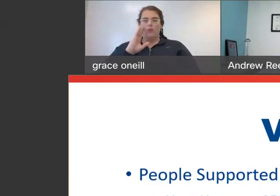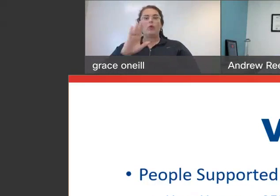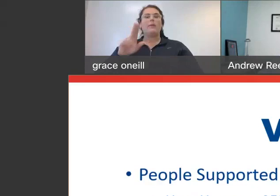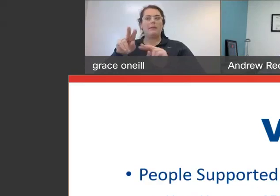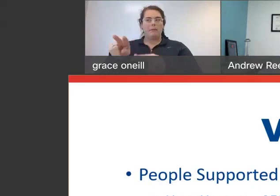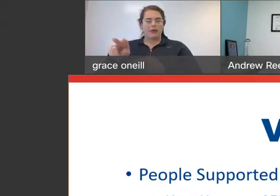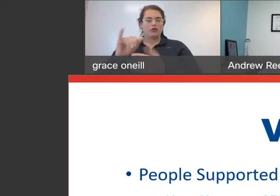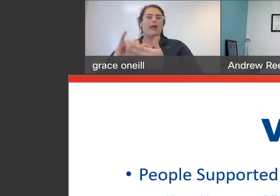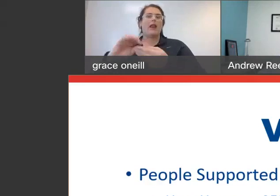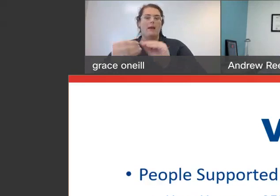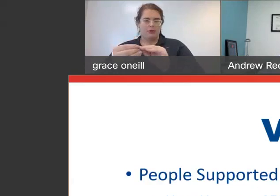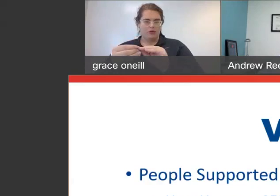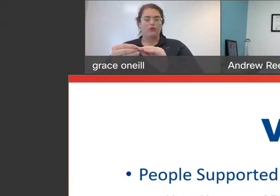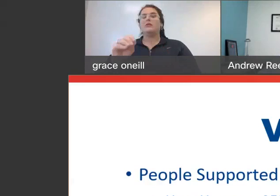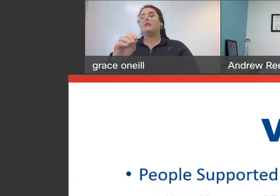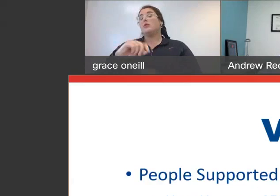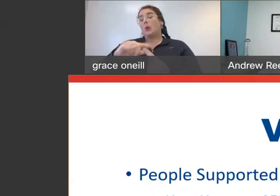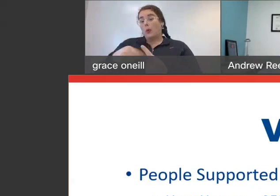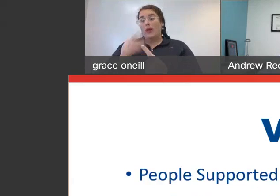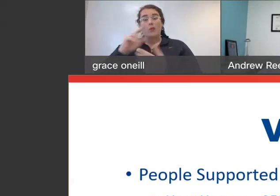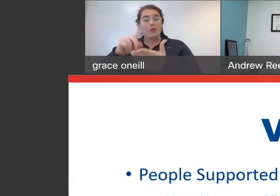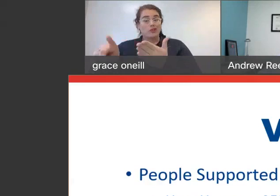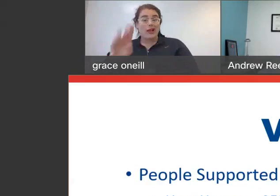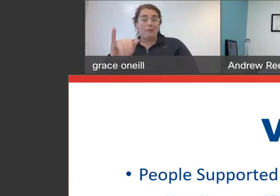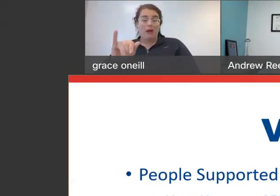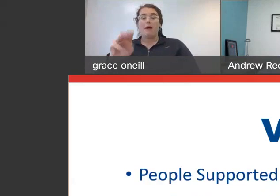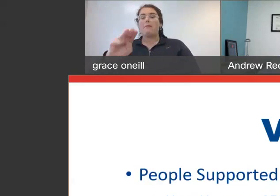monitoring that by March 15th.